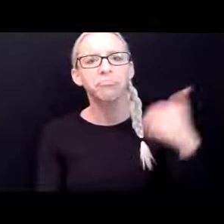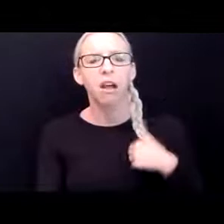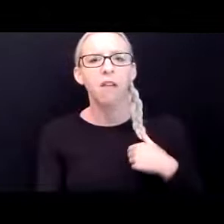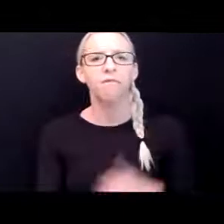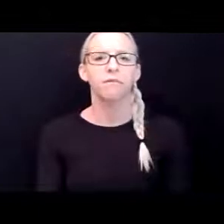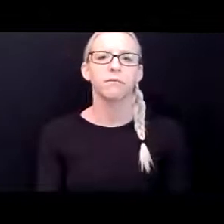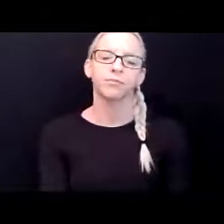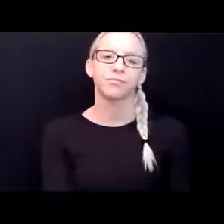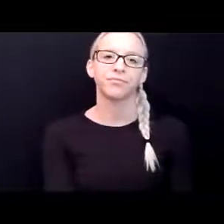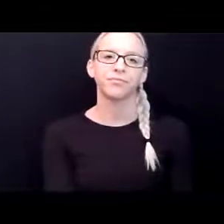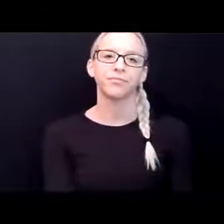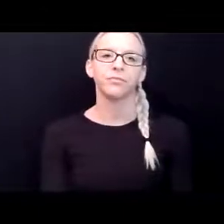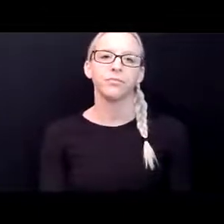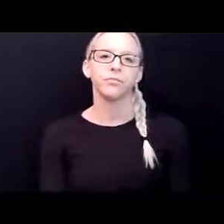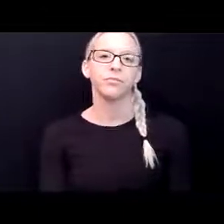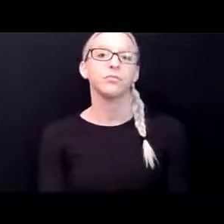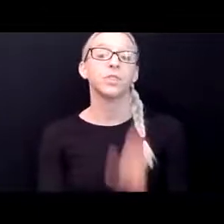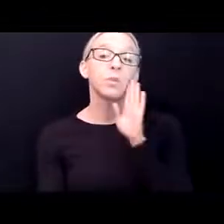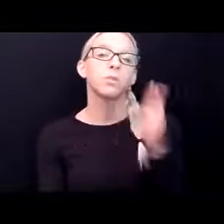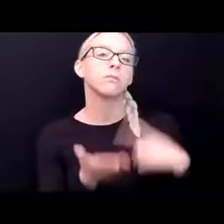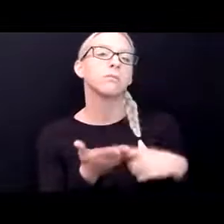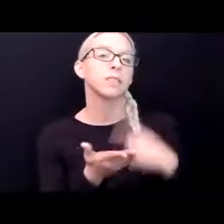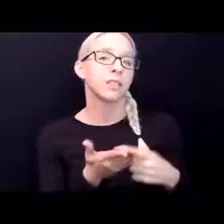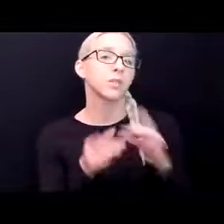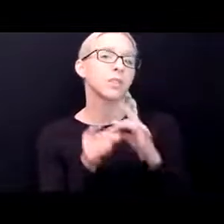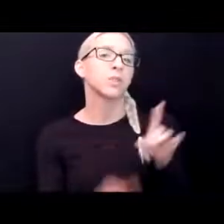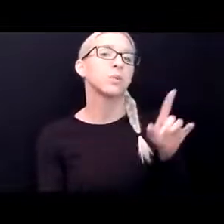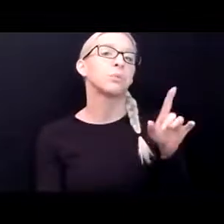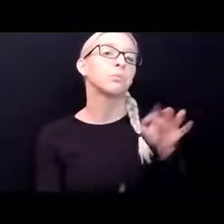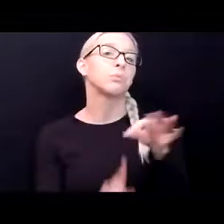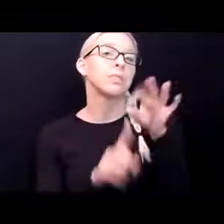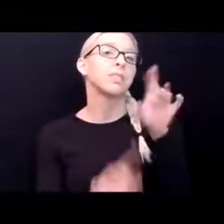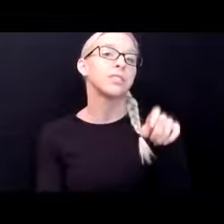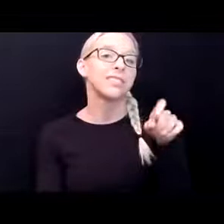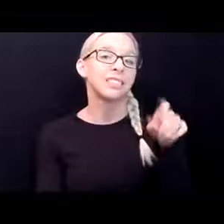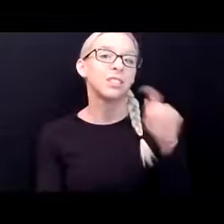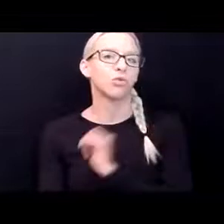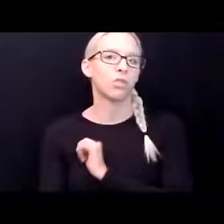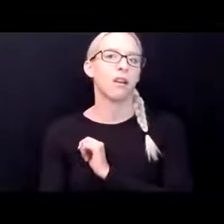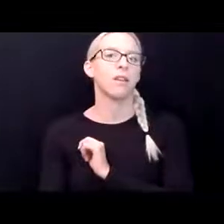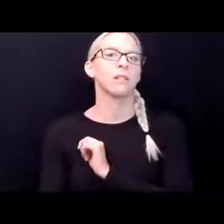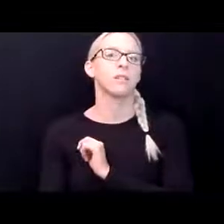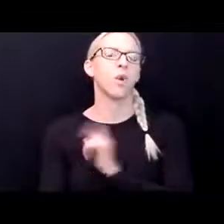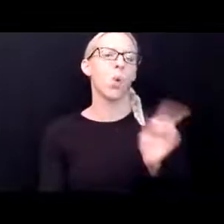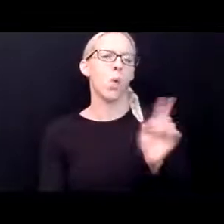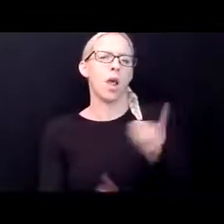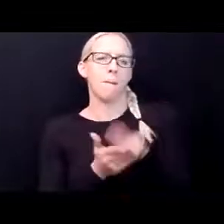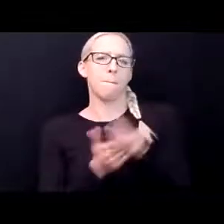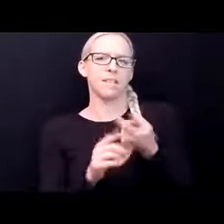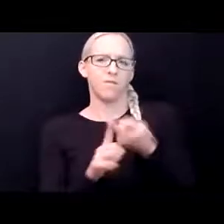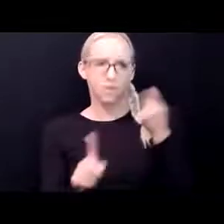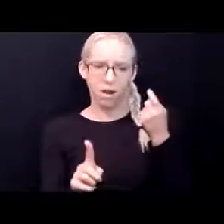about special needs trusts that we're going to talk about is the source of the funds make a difference as to the type